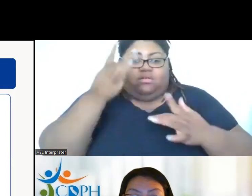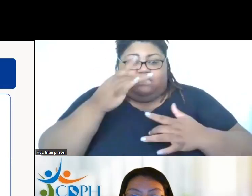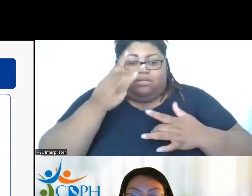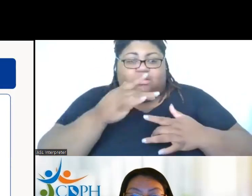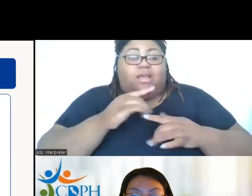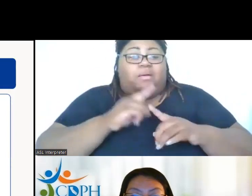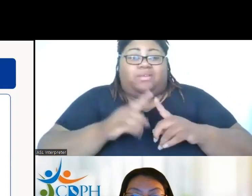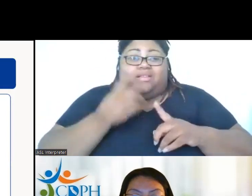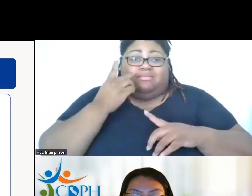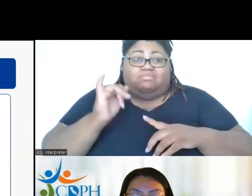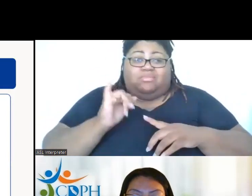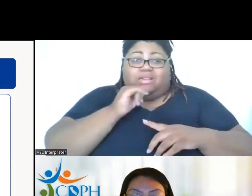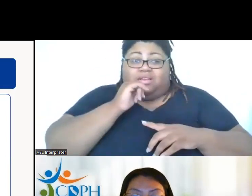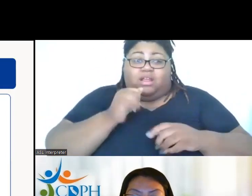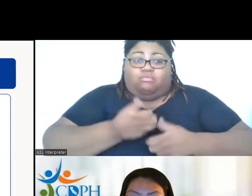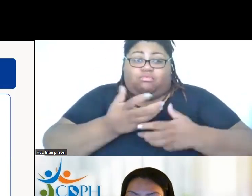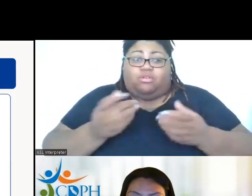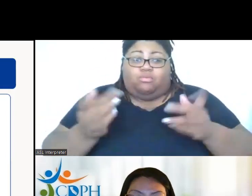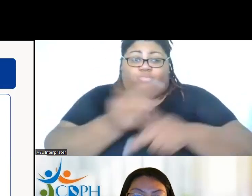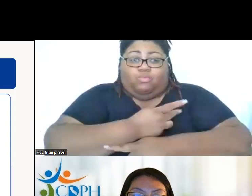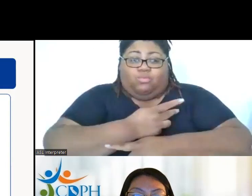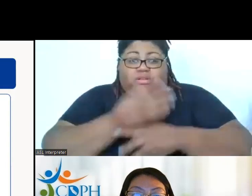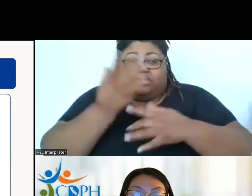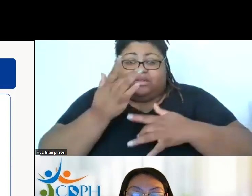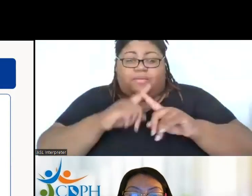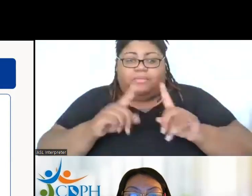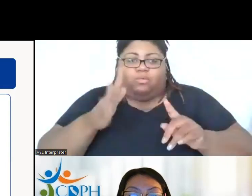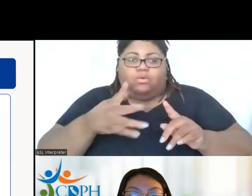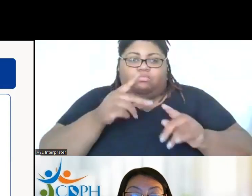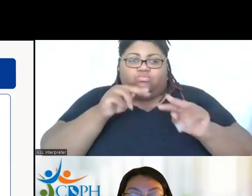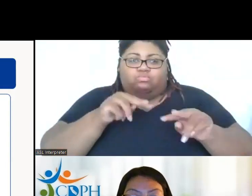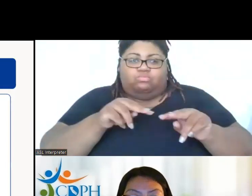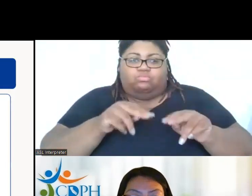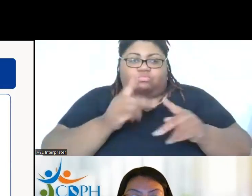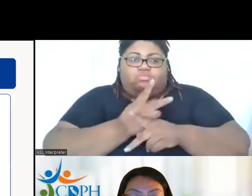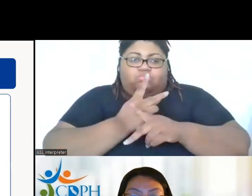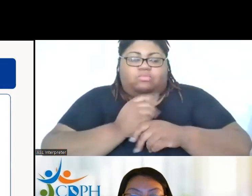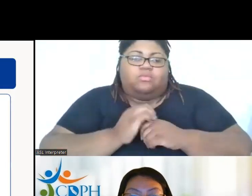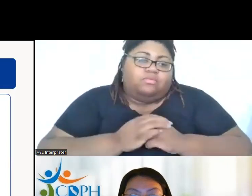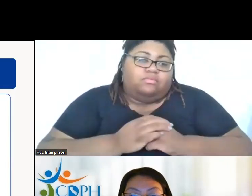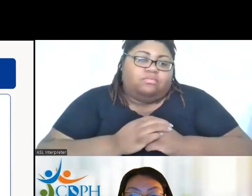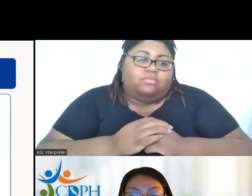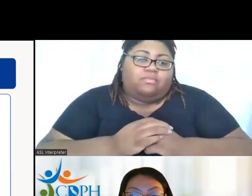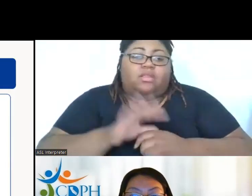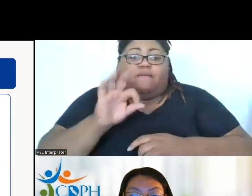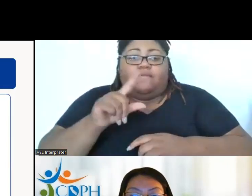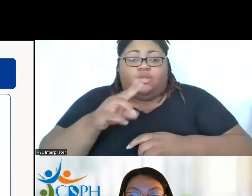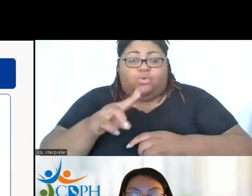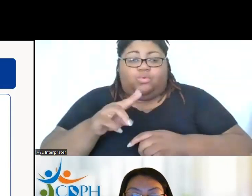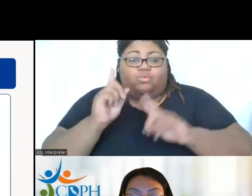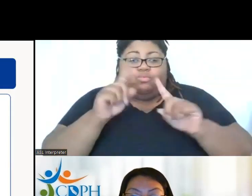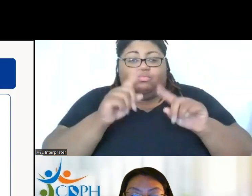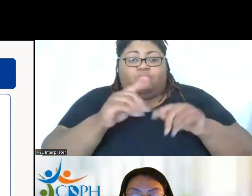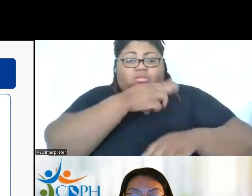severe disease, but we will keep a close eye. Flu hospitalizations have also stabilized since